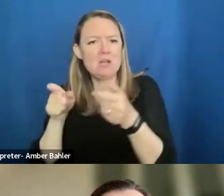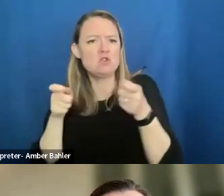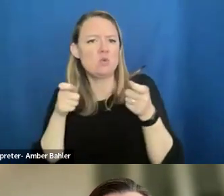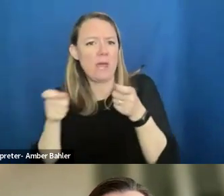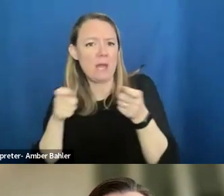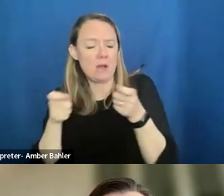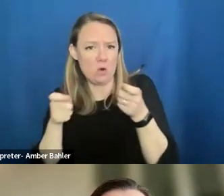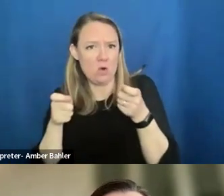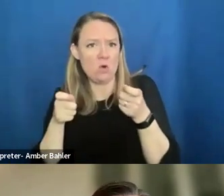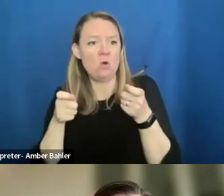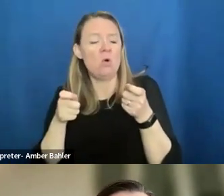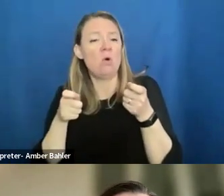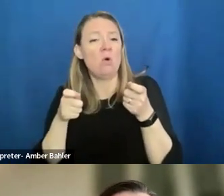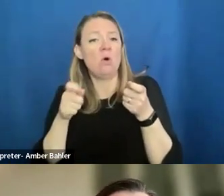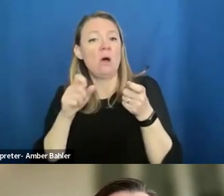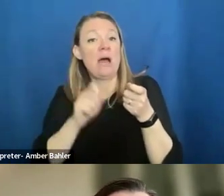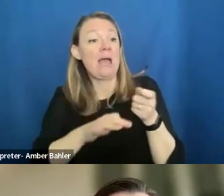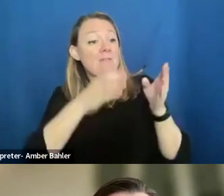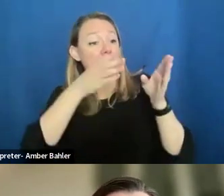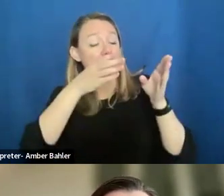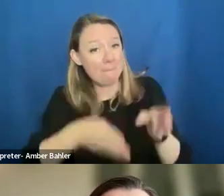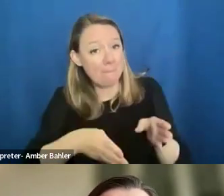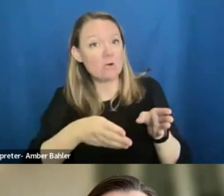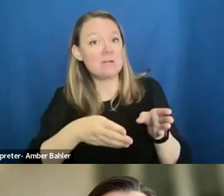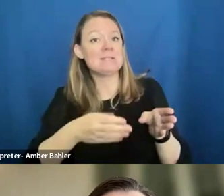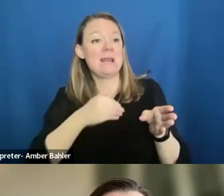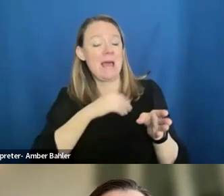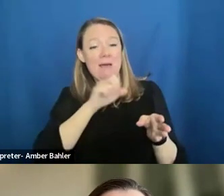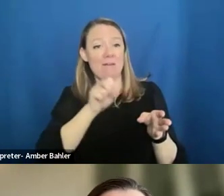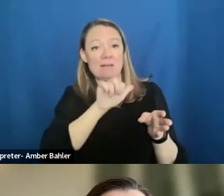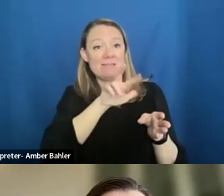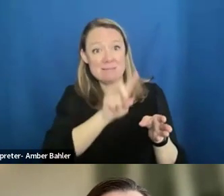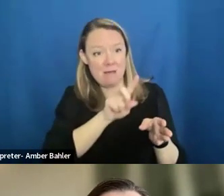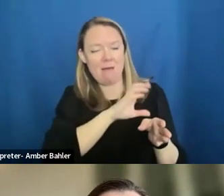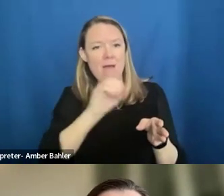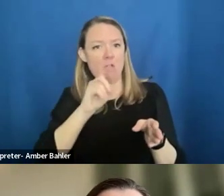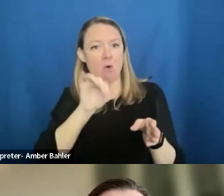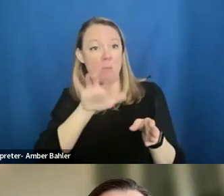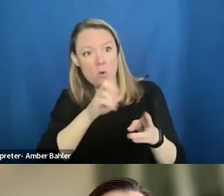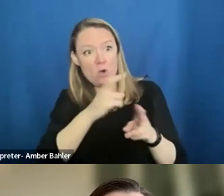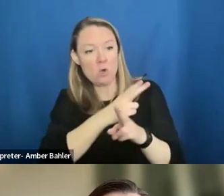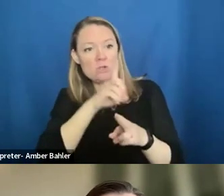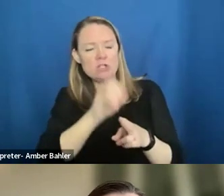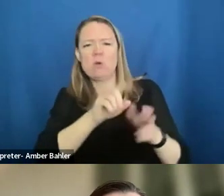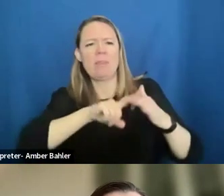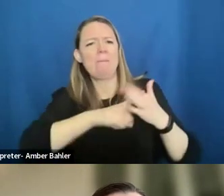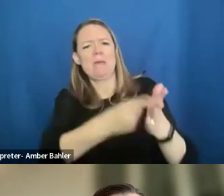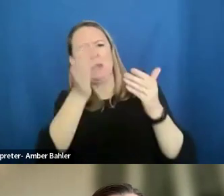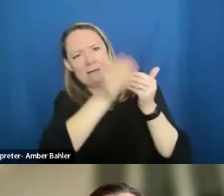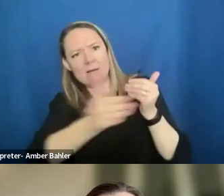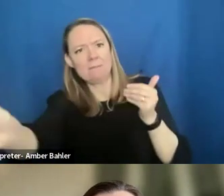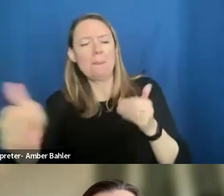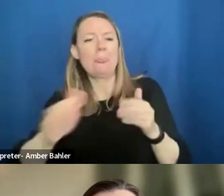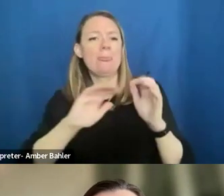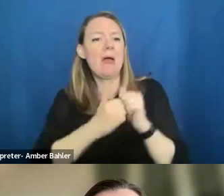comorbid substance use disorder, and in this case, opioid use disorder, from the beginning. And so how we're identifying patients from triage, how